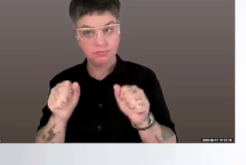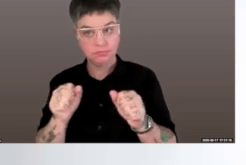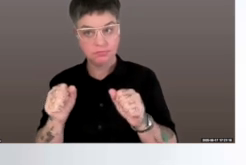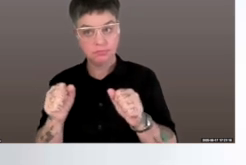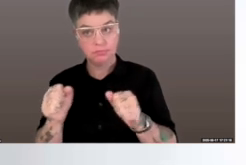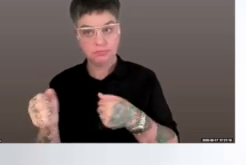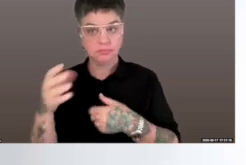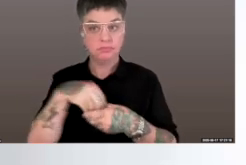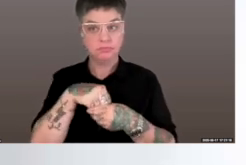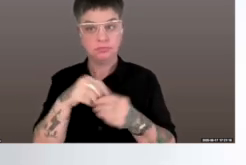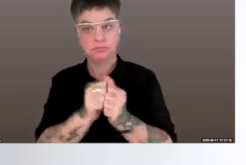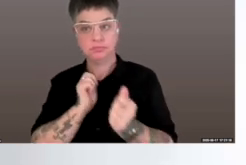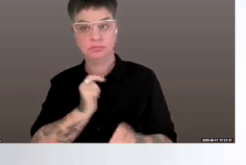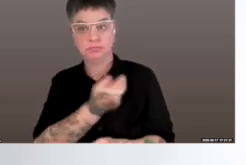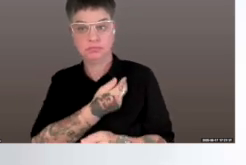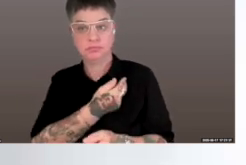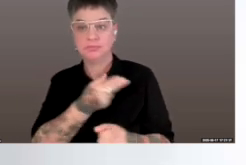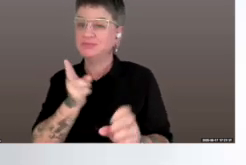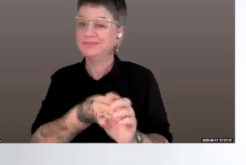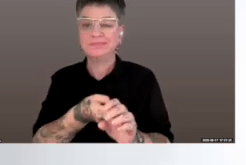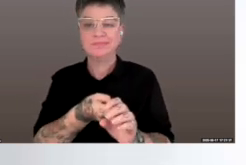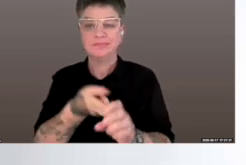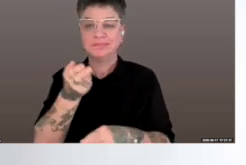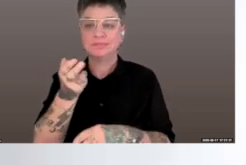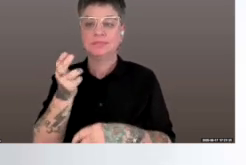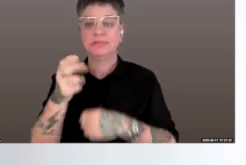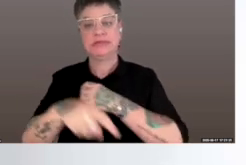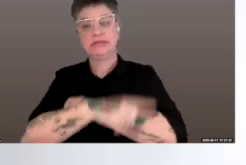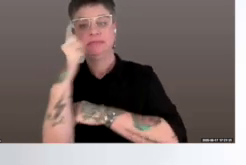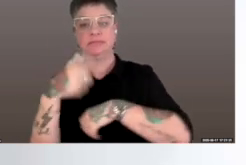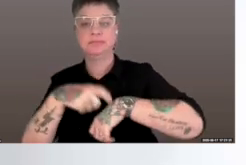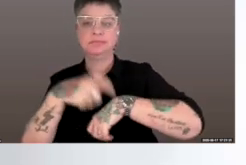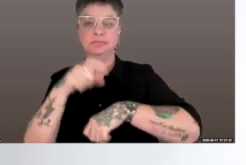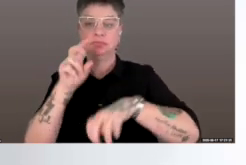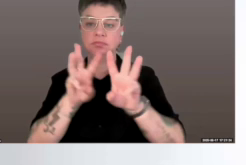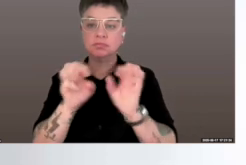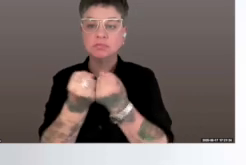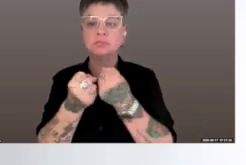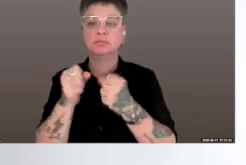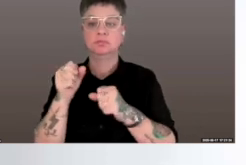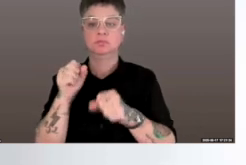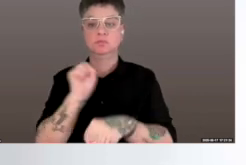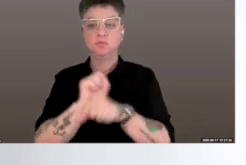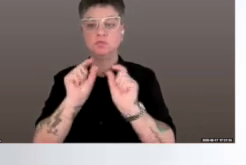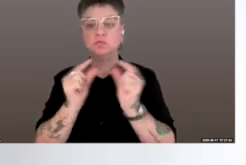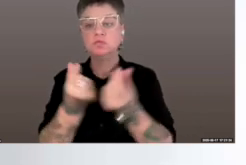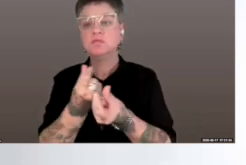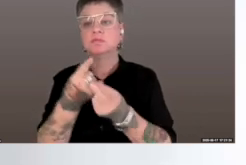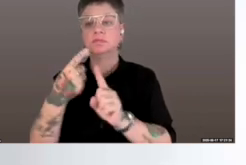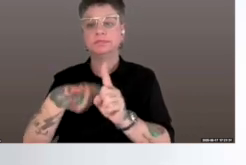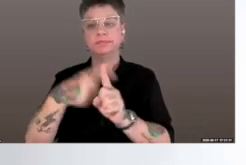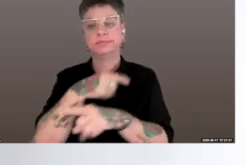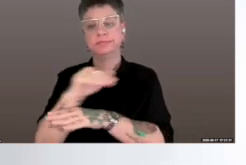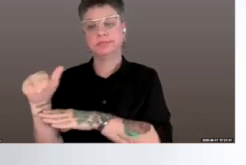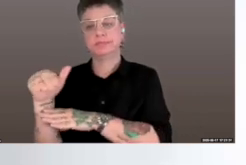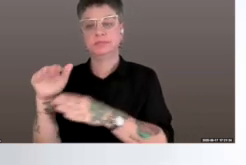Thanks, Steph. Hi, everybody. Nice to see you virtually. My name's Catherine Canepa. I'm an air pollution specialist at CARB, and